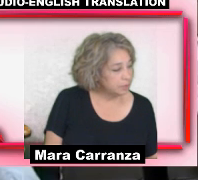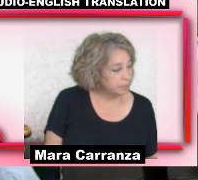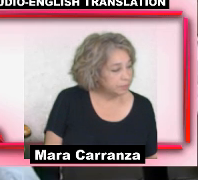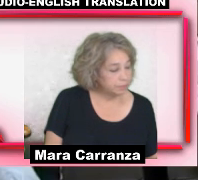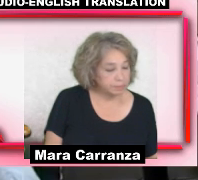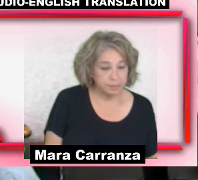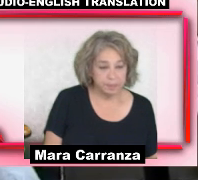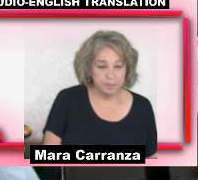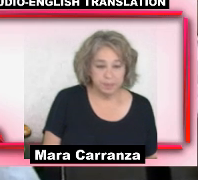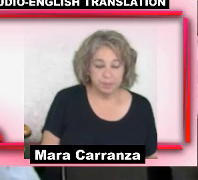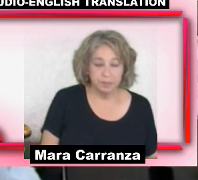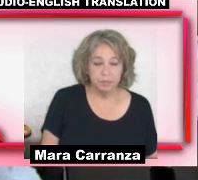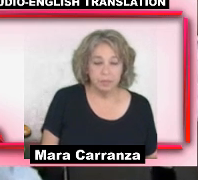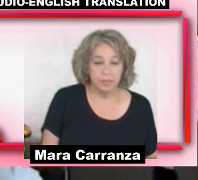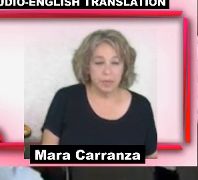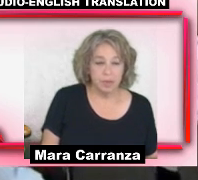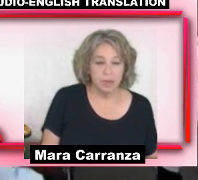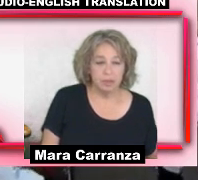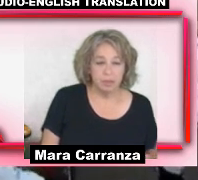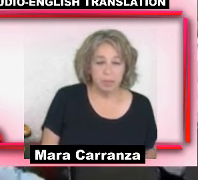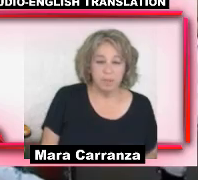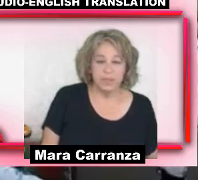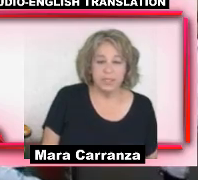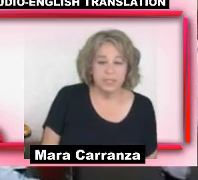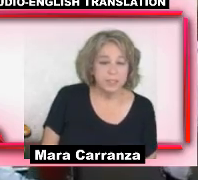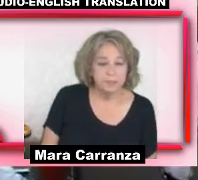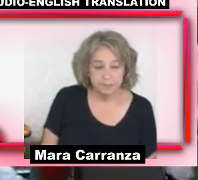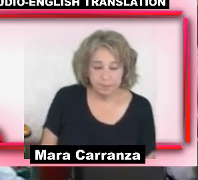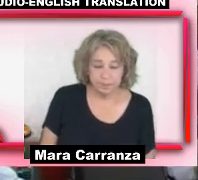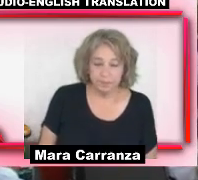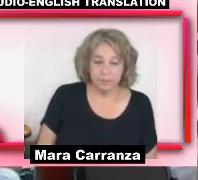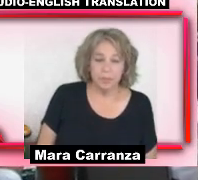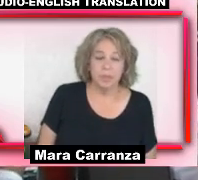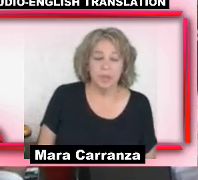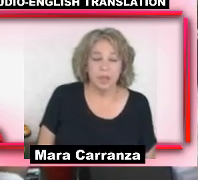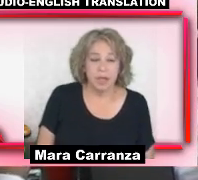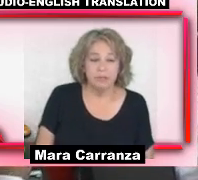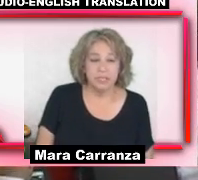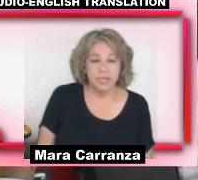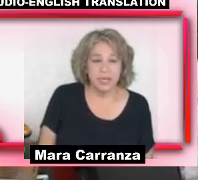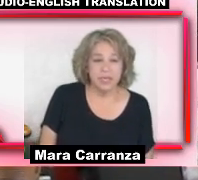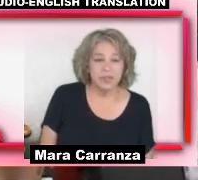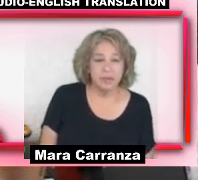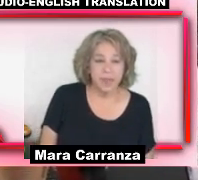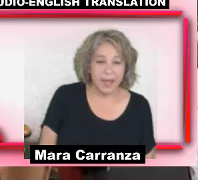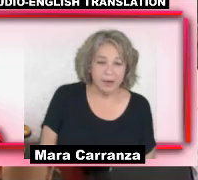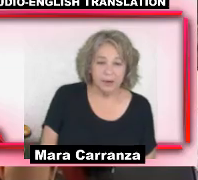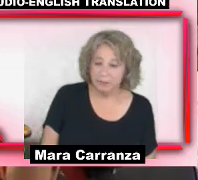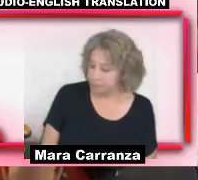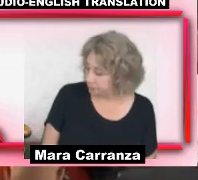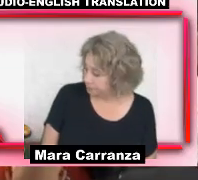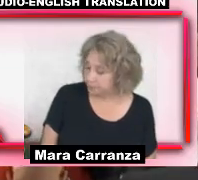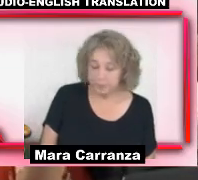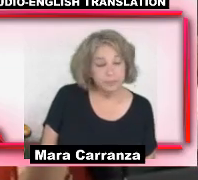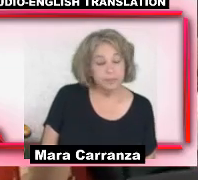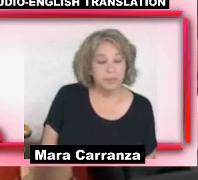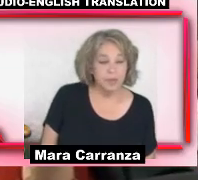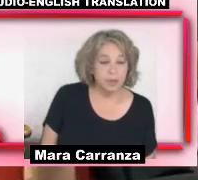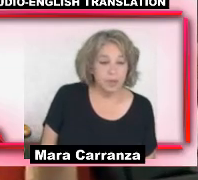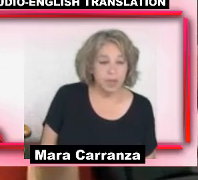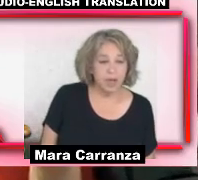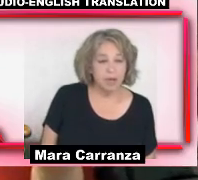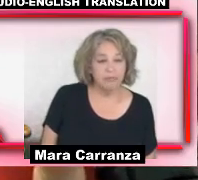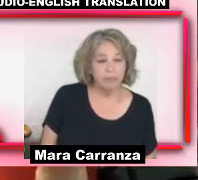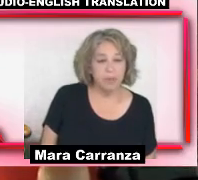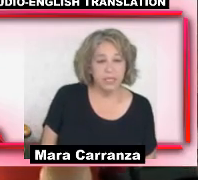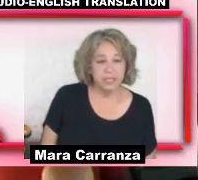AMLO. El propósito, the purpose de atender el tema, of attending to the matter de la seguridad